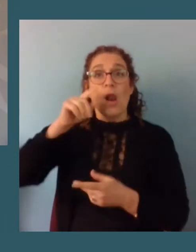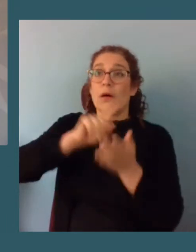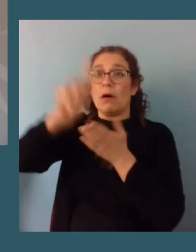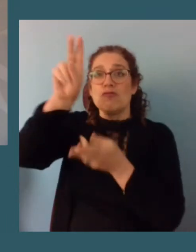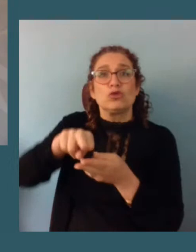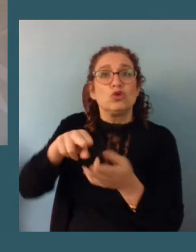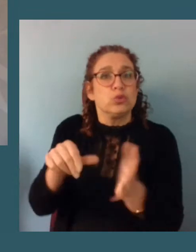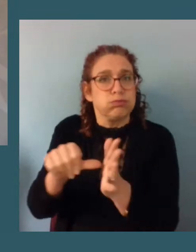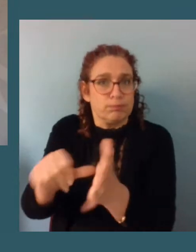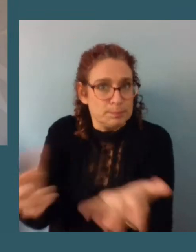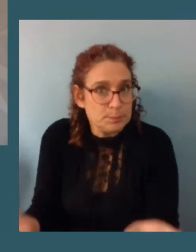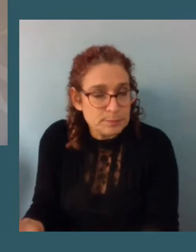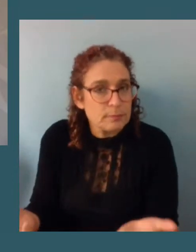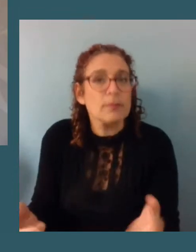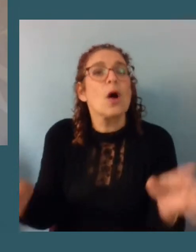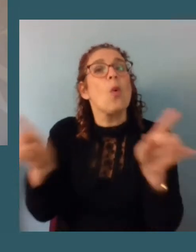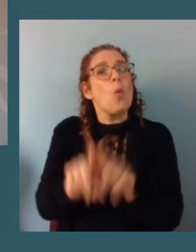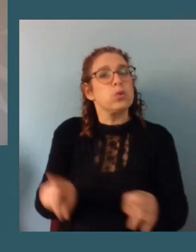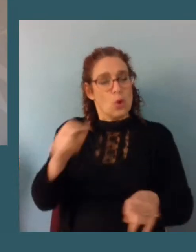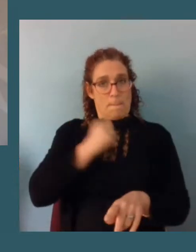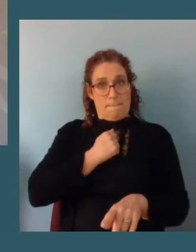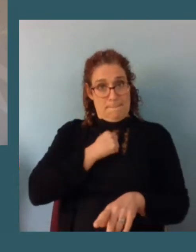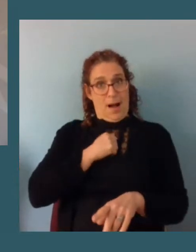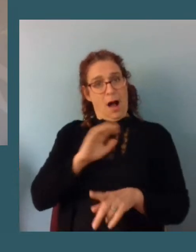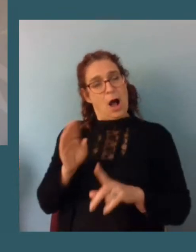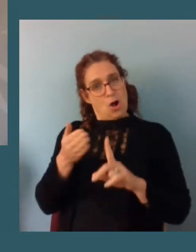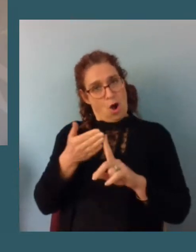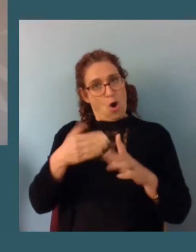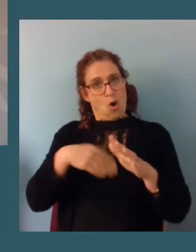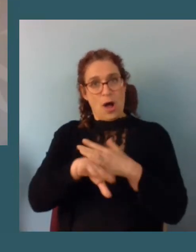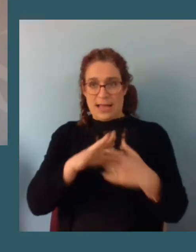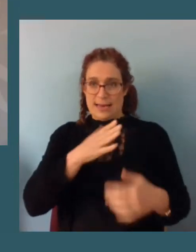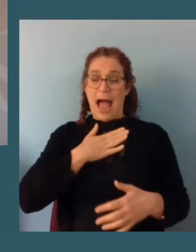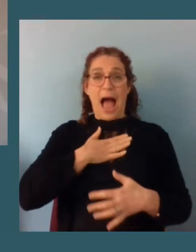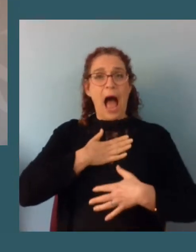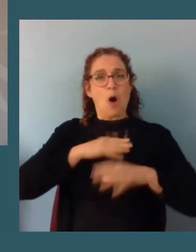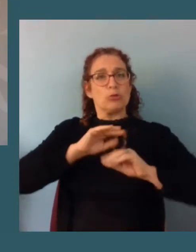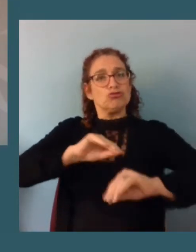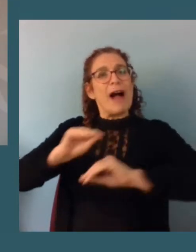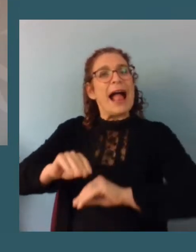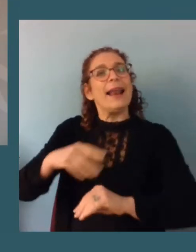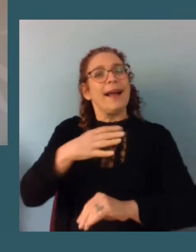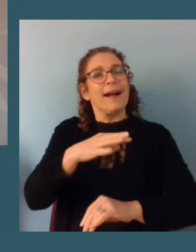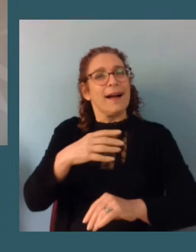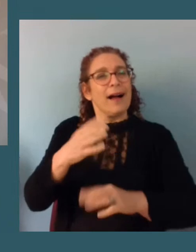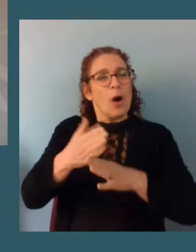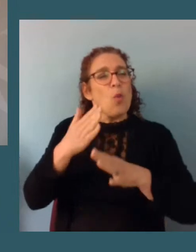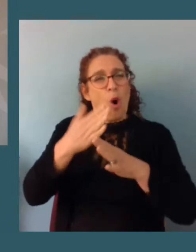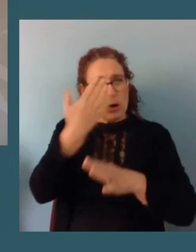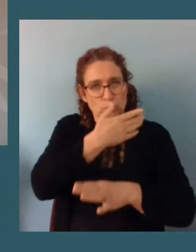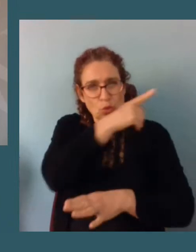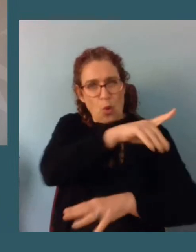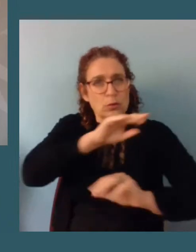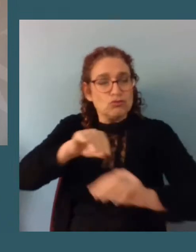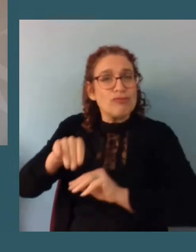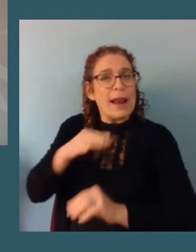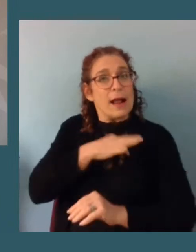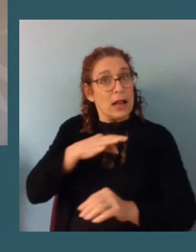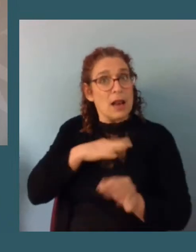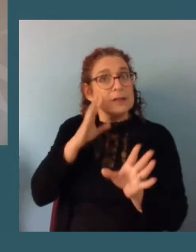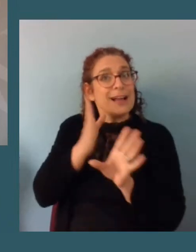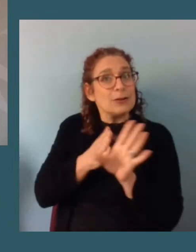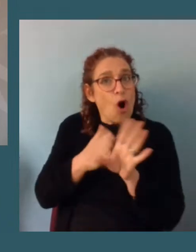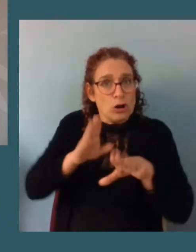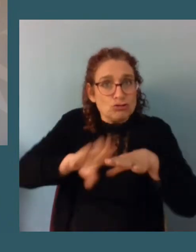goal is, because even in our curriculum for clinical psychology training, we look at long-term conditions generally,